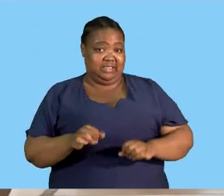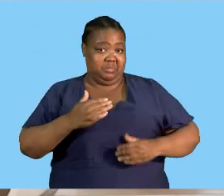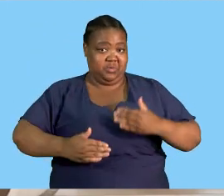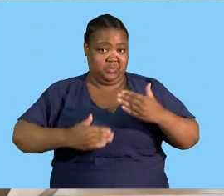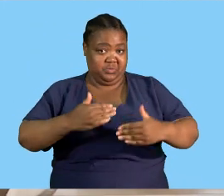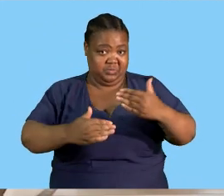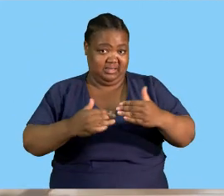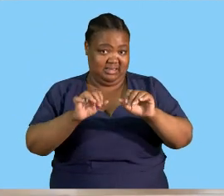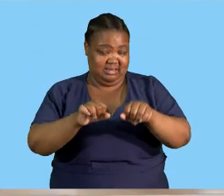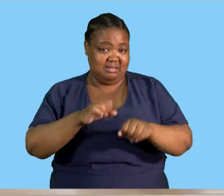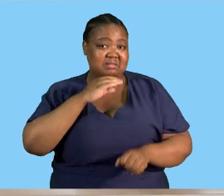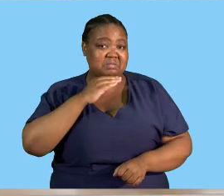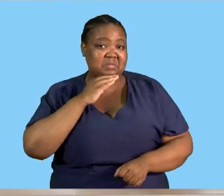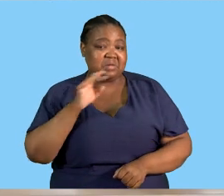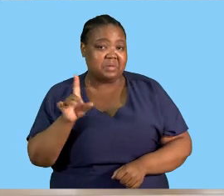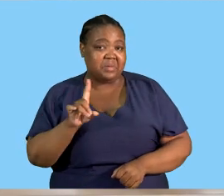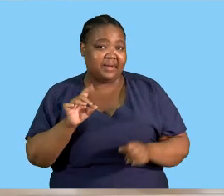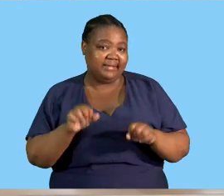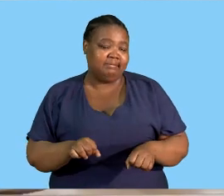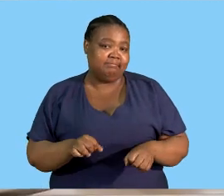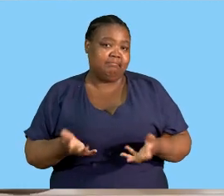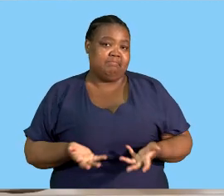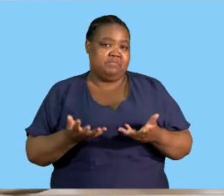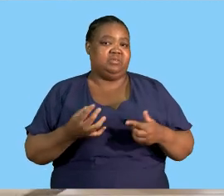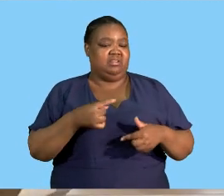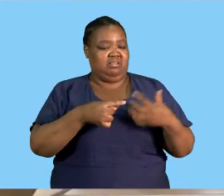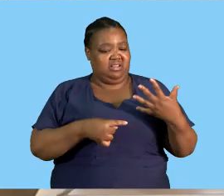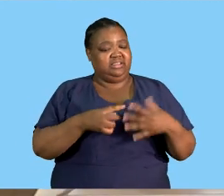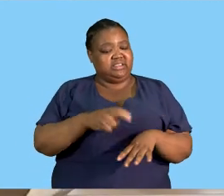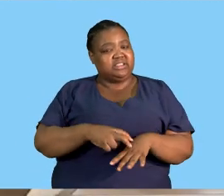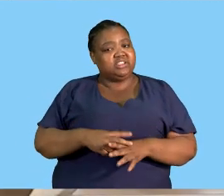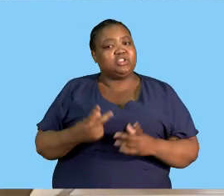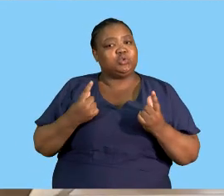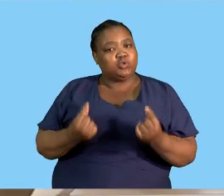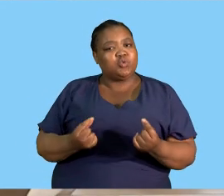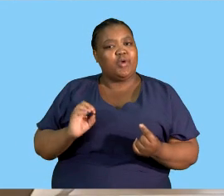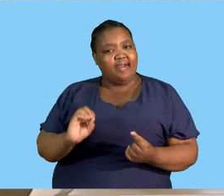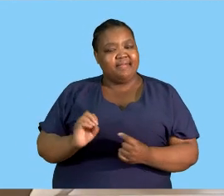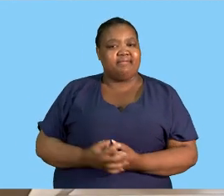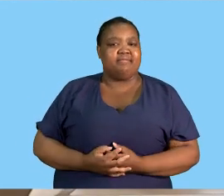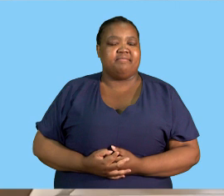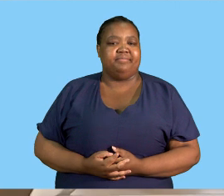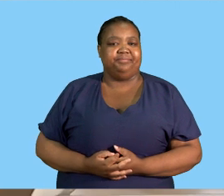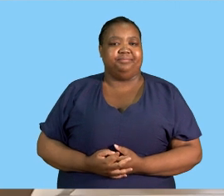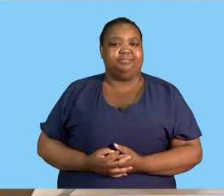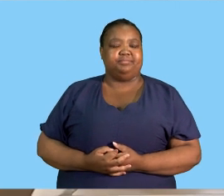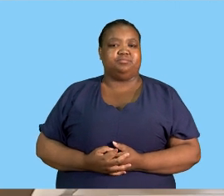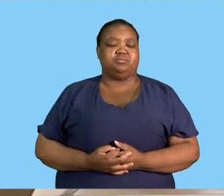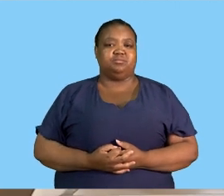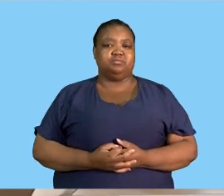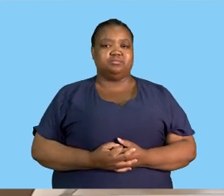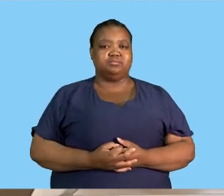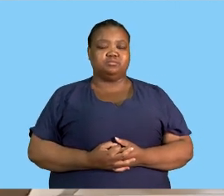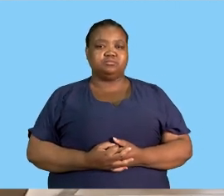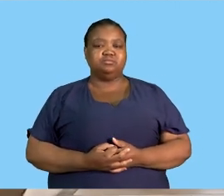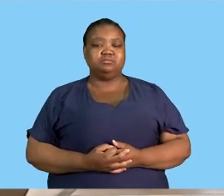process. So that process meaning it has things that needs to be done, or is the things that needs to be done. Right.